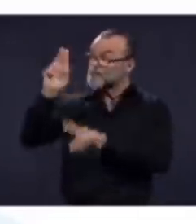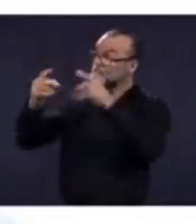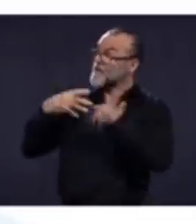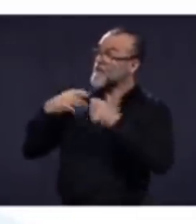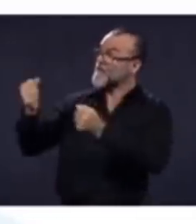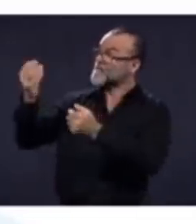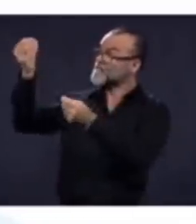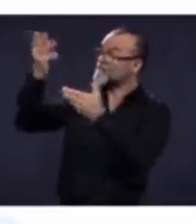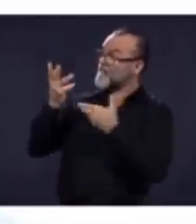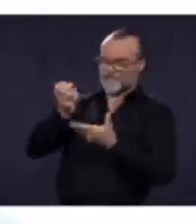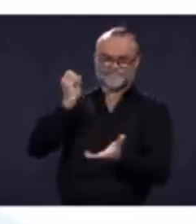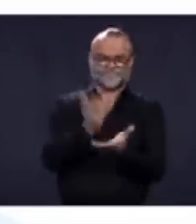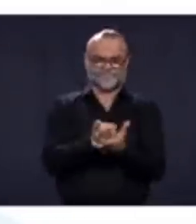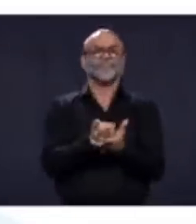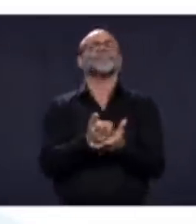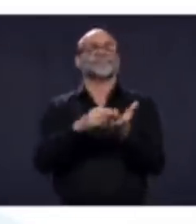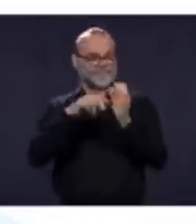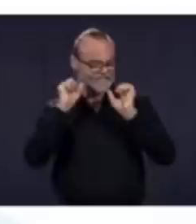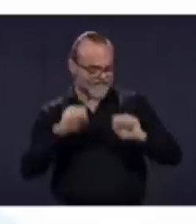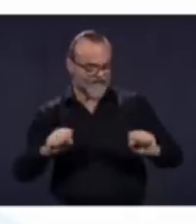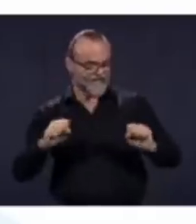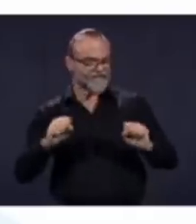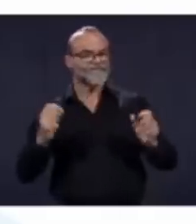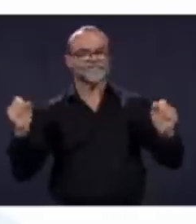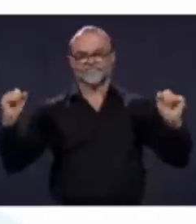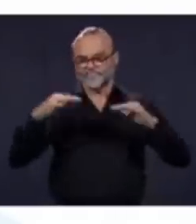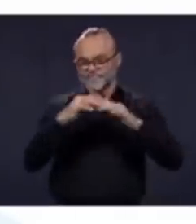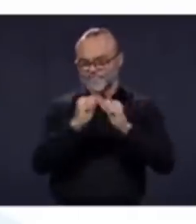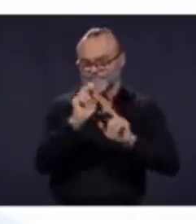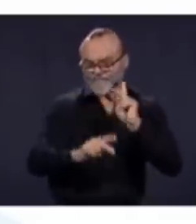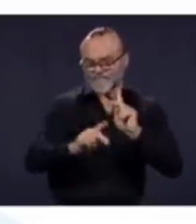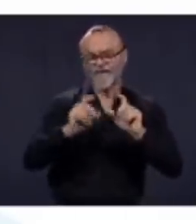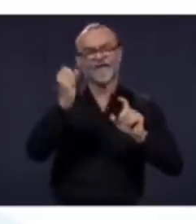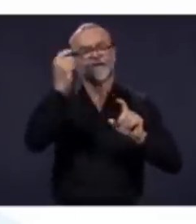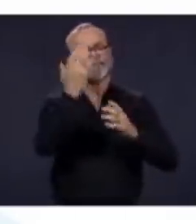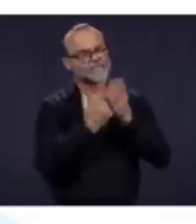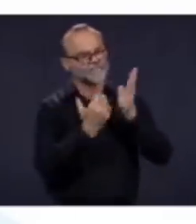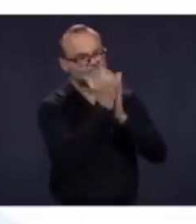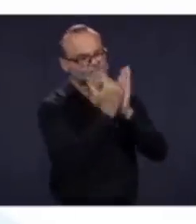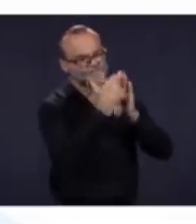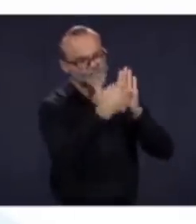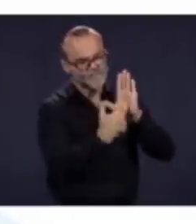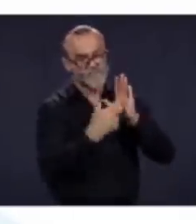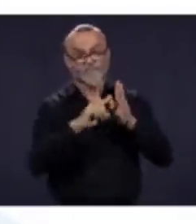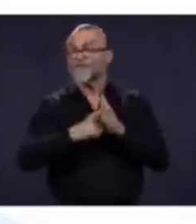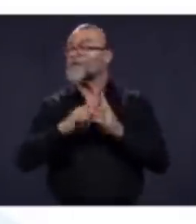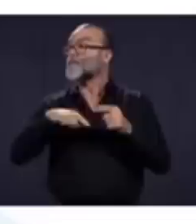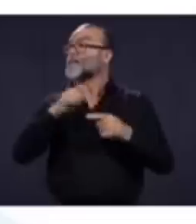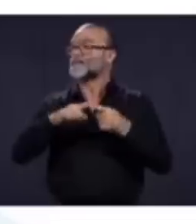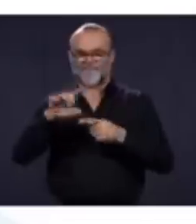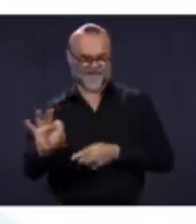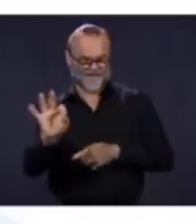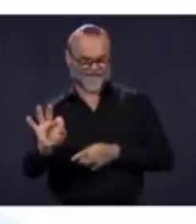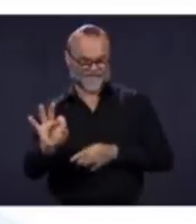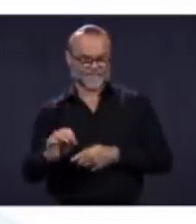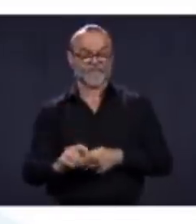allow outdoor gatherings under certain conditions starting this Friday. First, the gathering should be limited